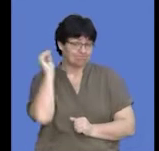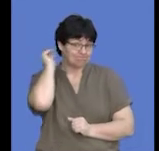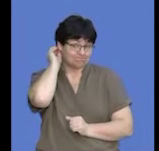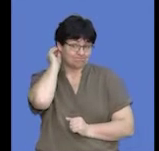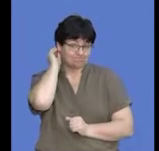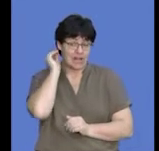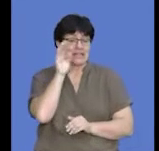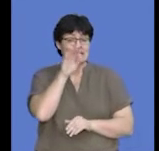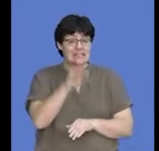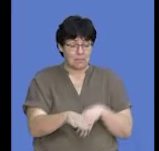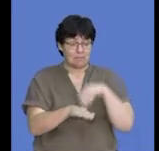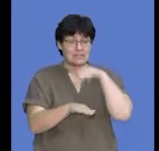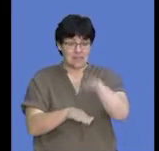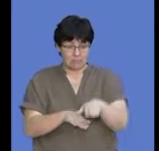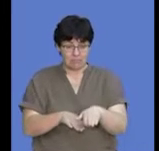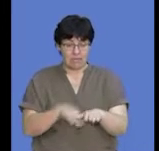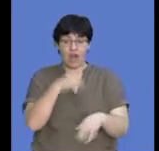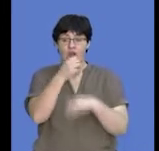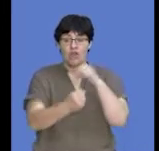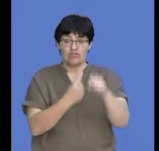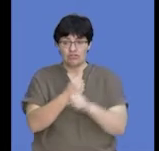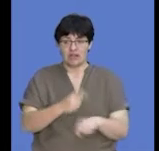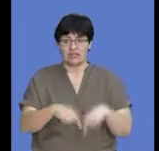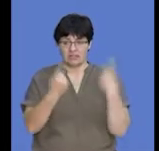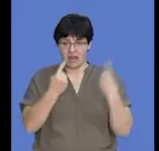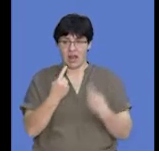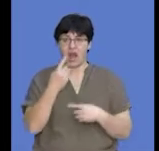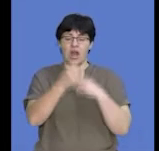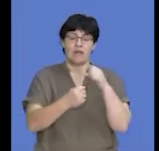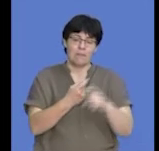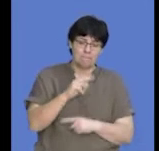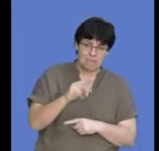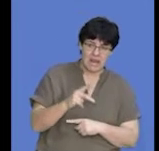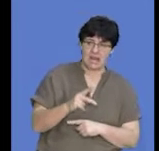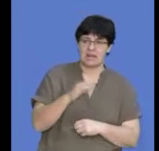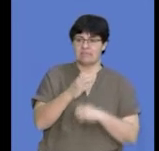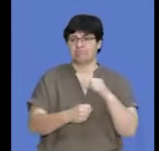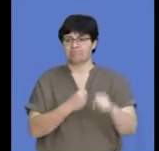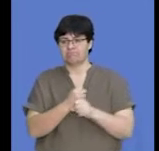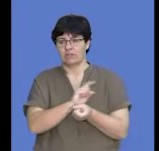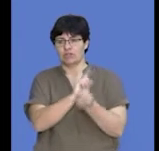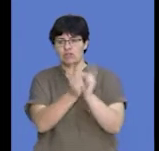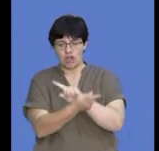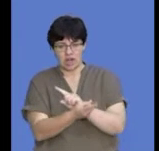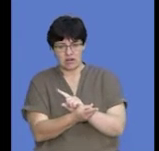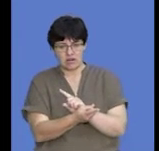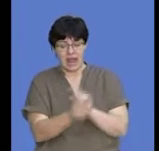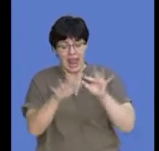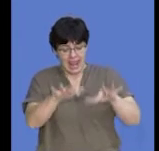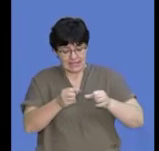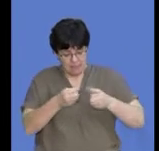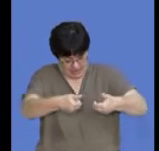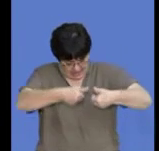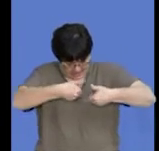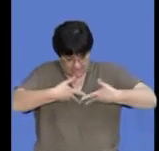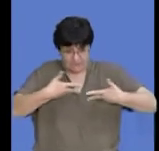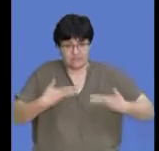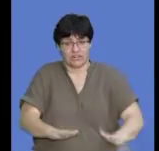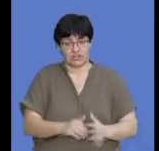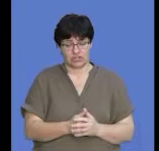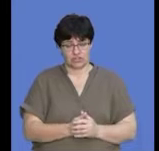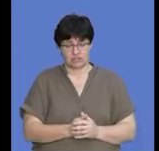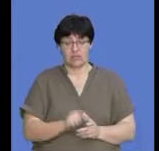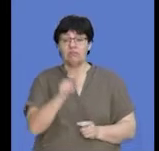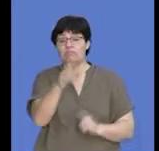these steps, difference in years, mean annual change, and total change, is given in the examination. When you